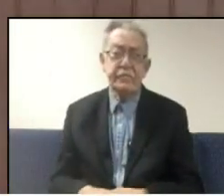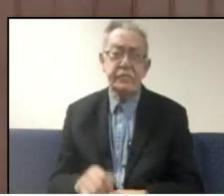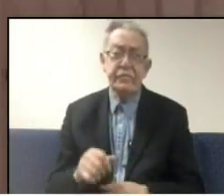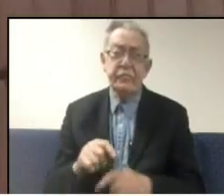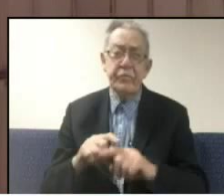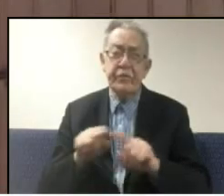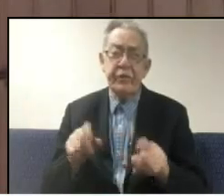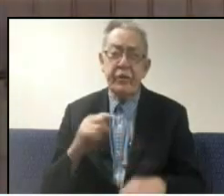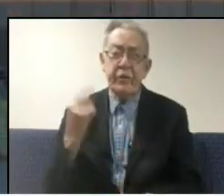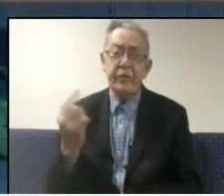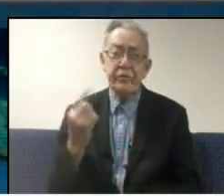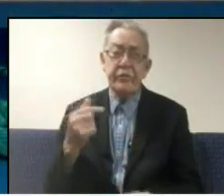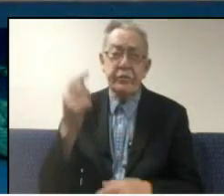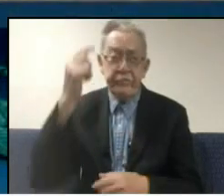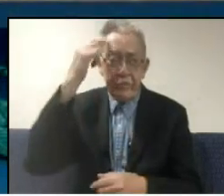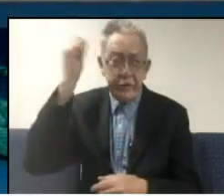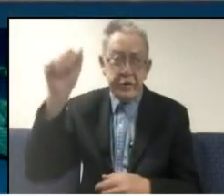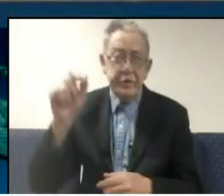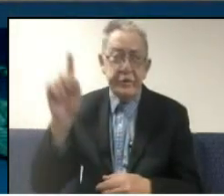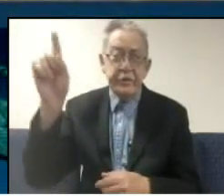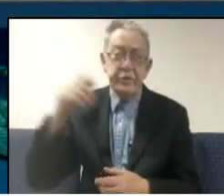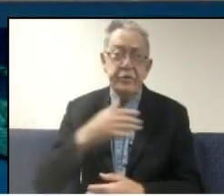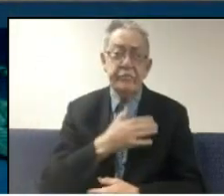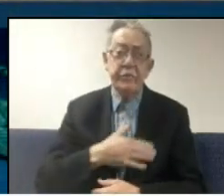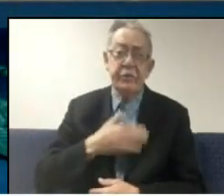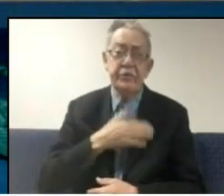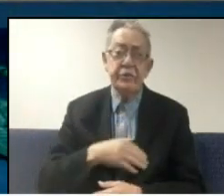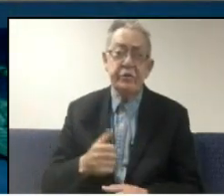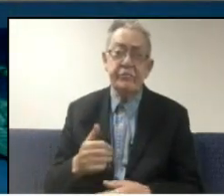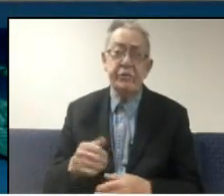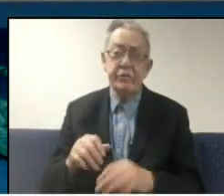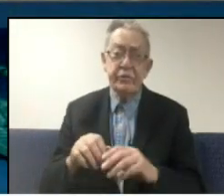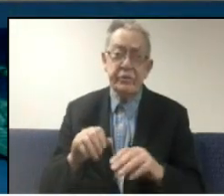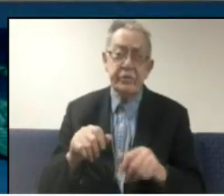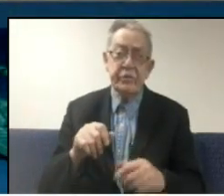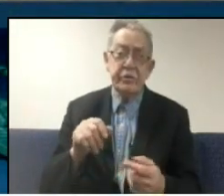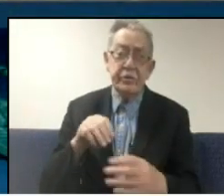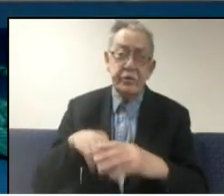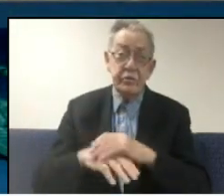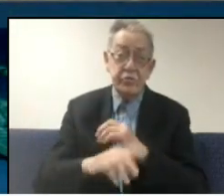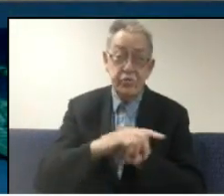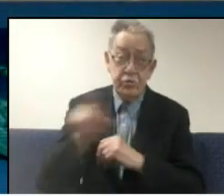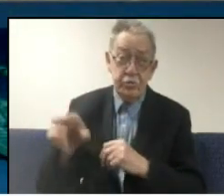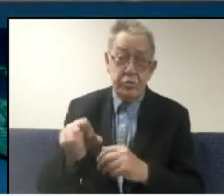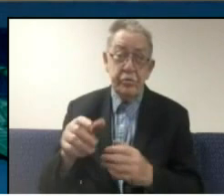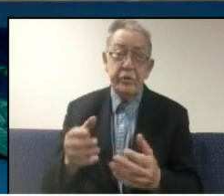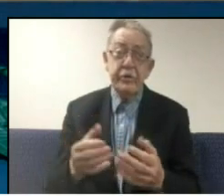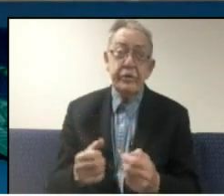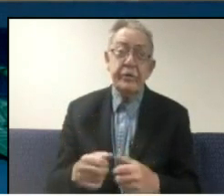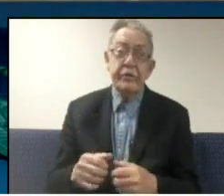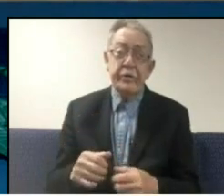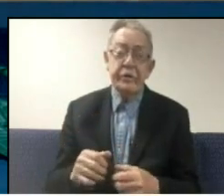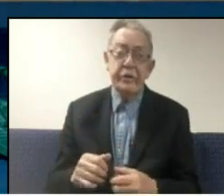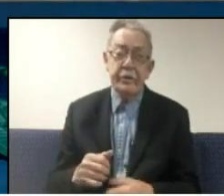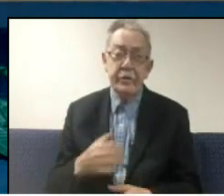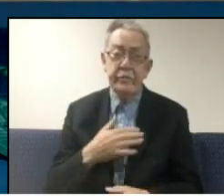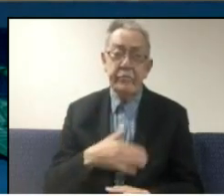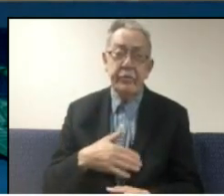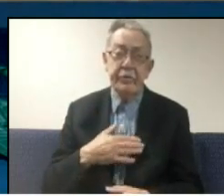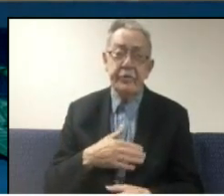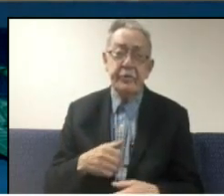so. And He is pleased to call you. He is pleased to use you. He is pleased to employ you in whatever